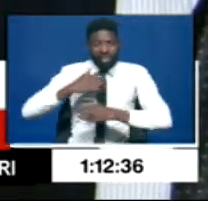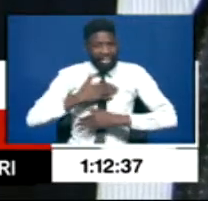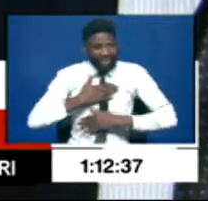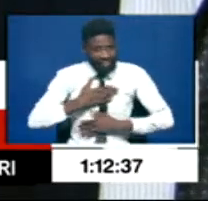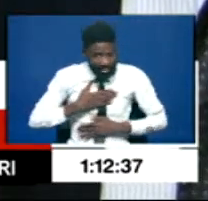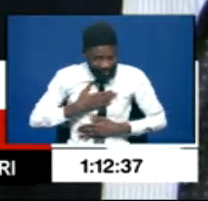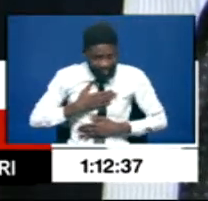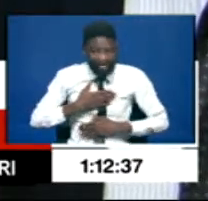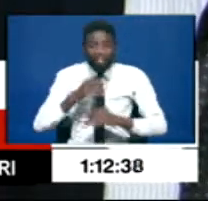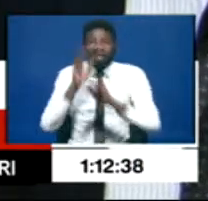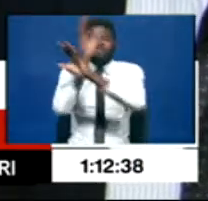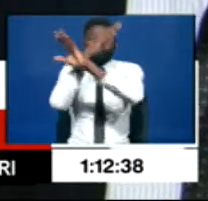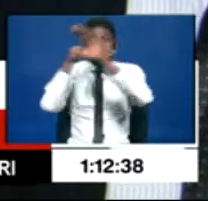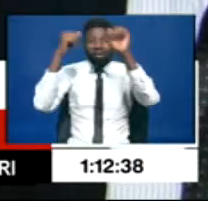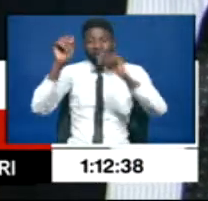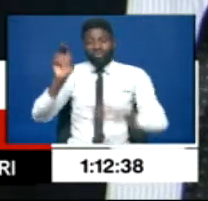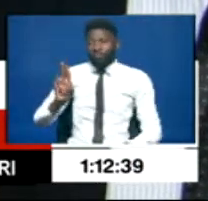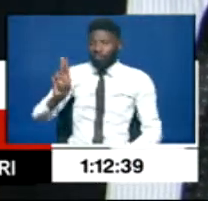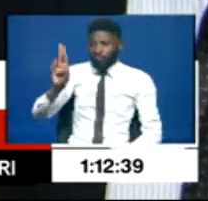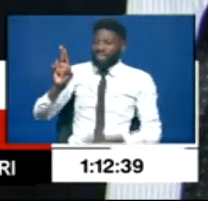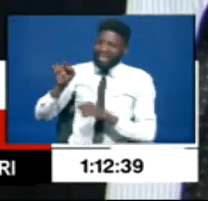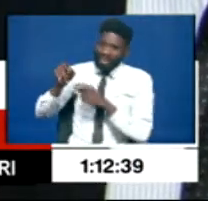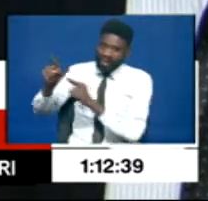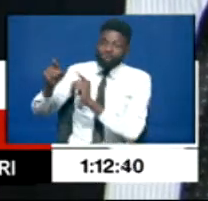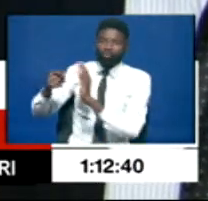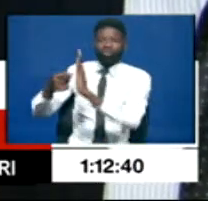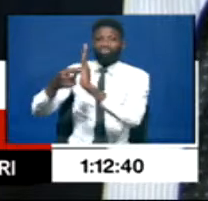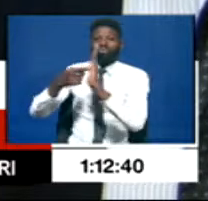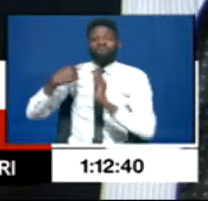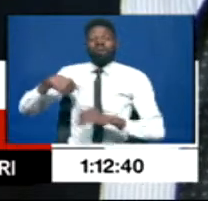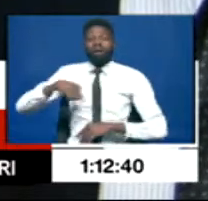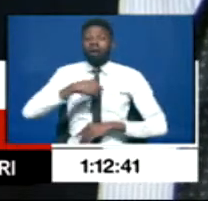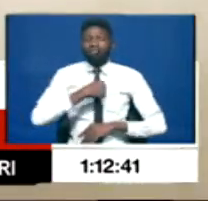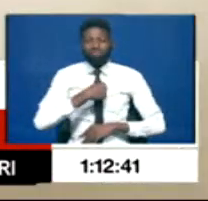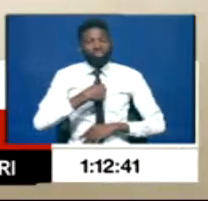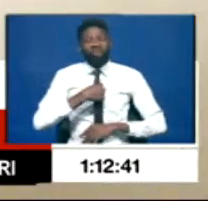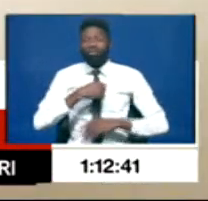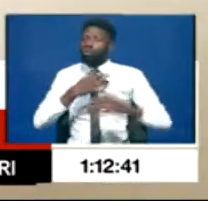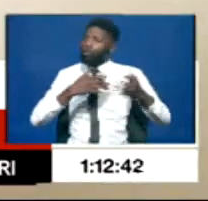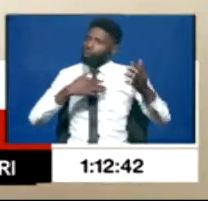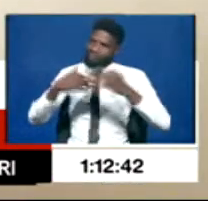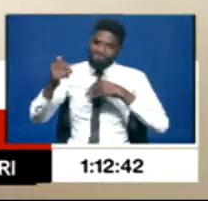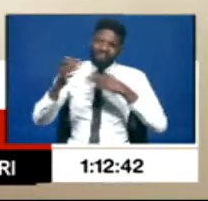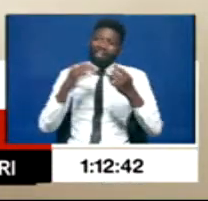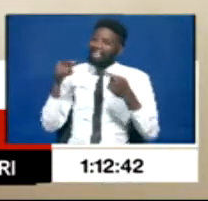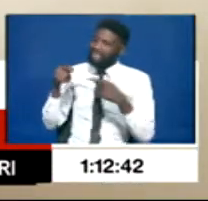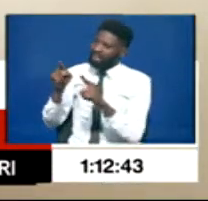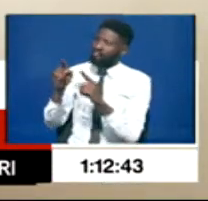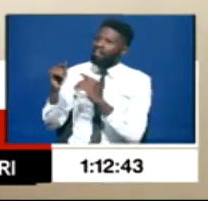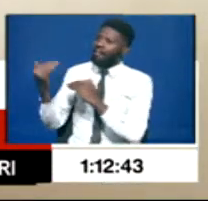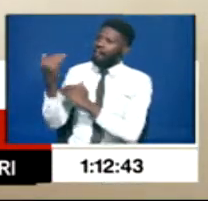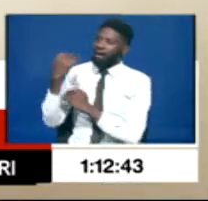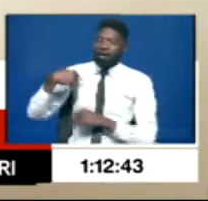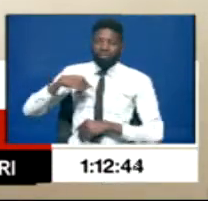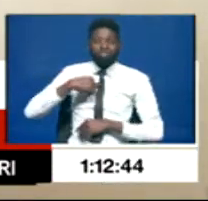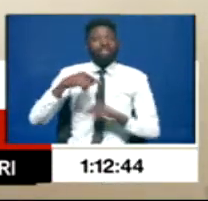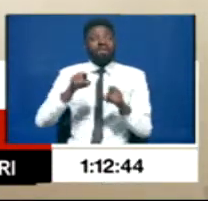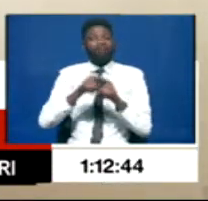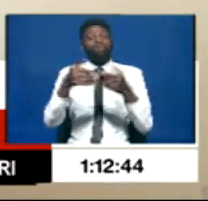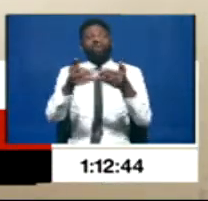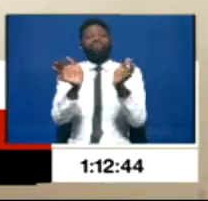Uhuru. He will show us wherever he would like us as a community to proceed